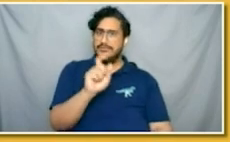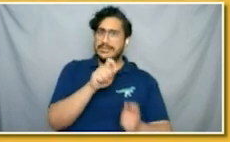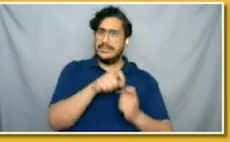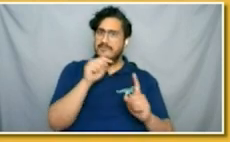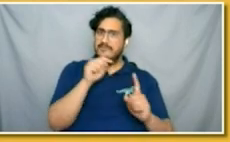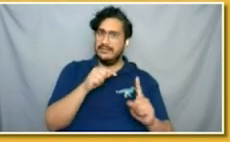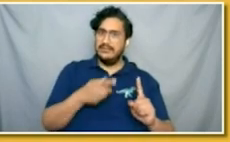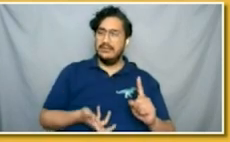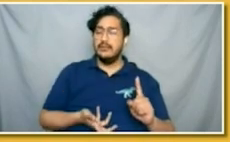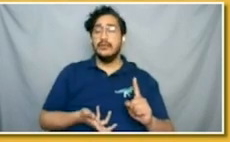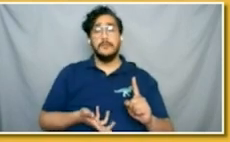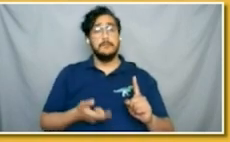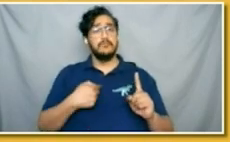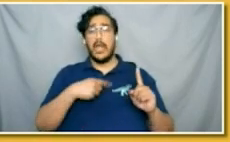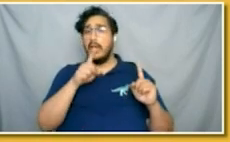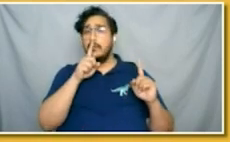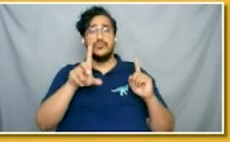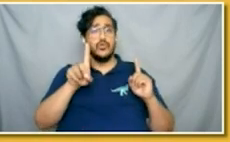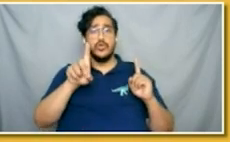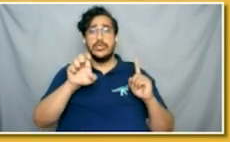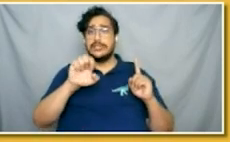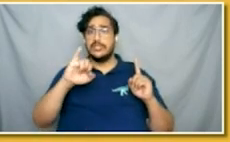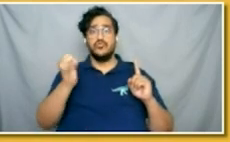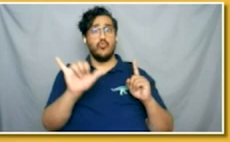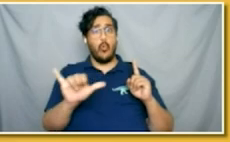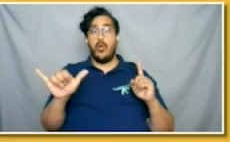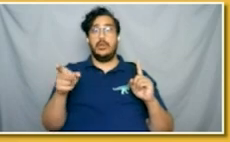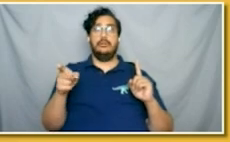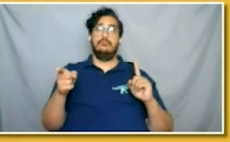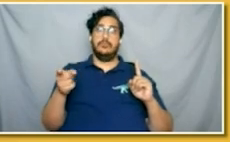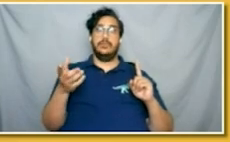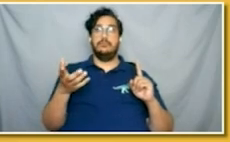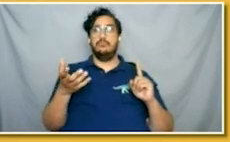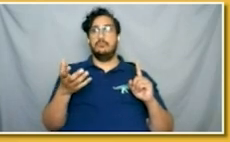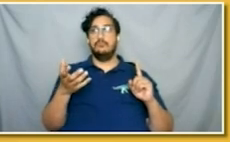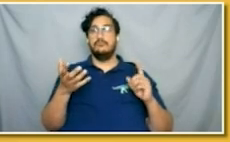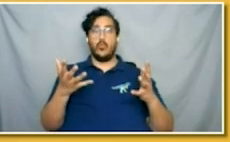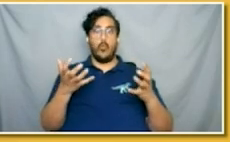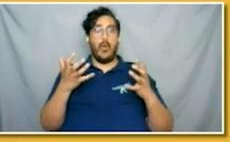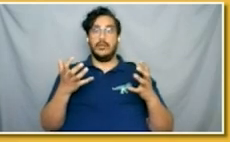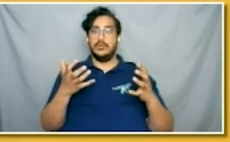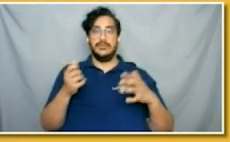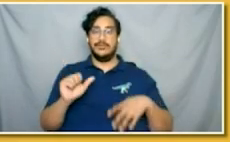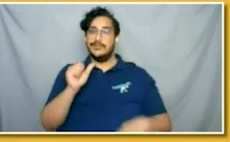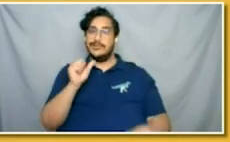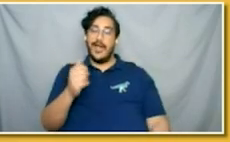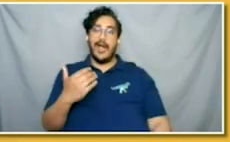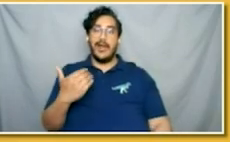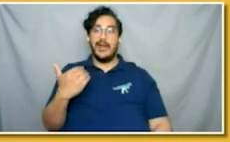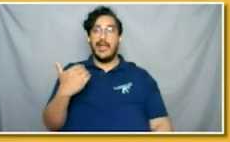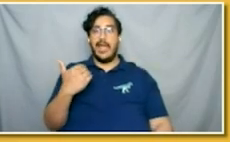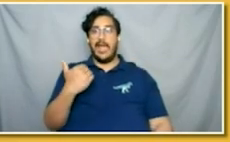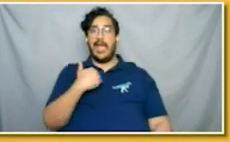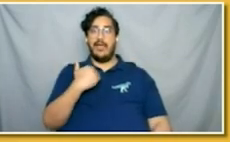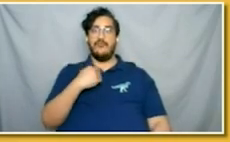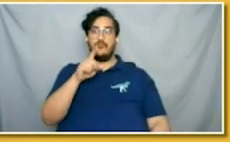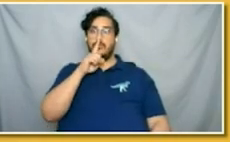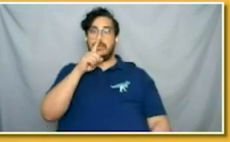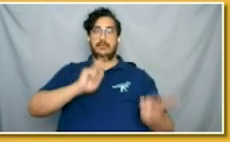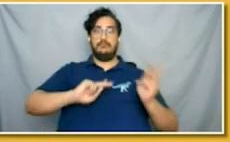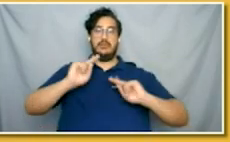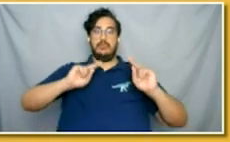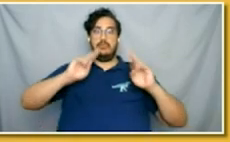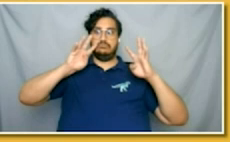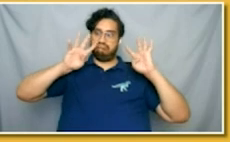sure DeJoy would love to, you know, not be so, you know, under the gun by having, you know, all these